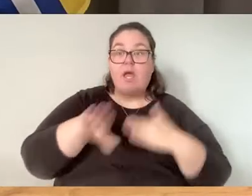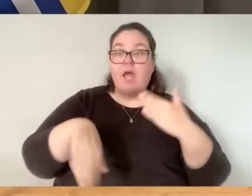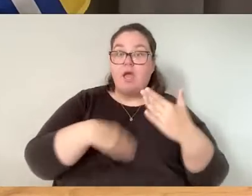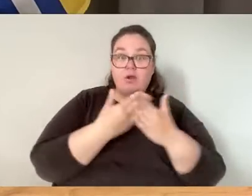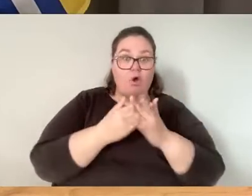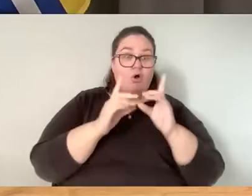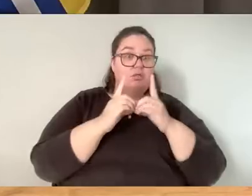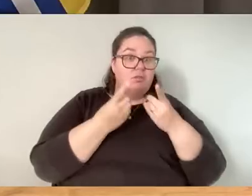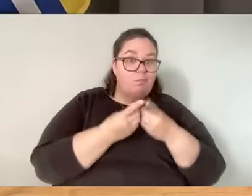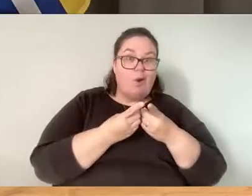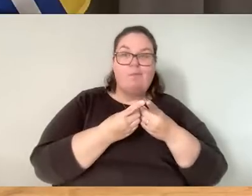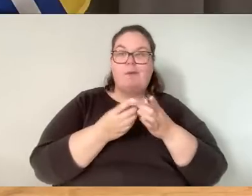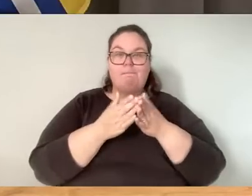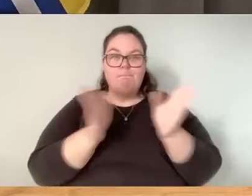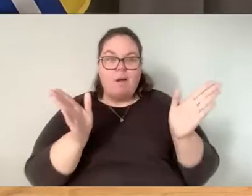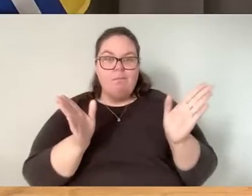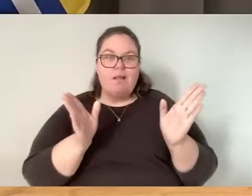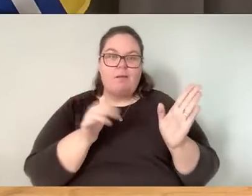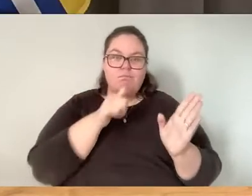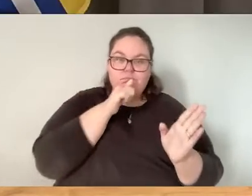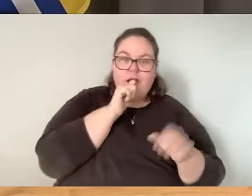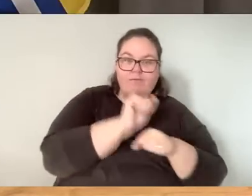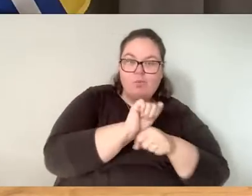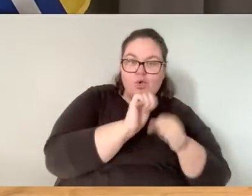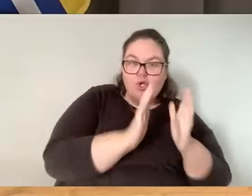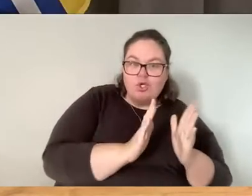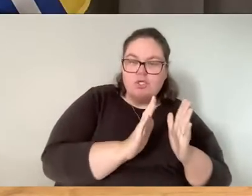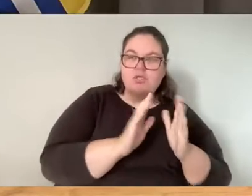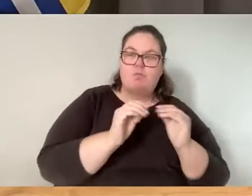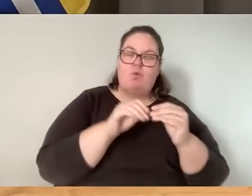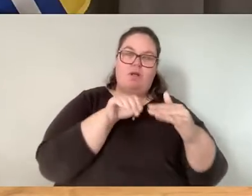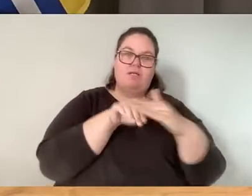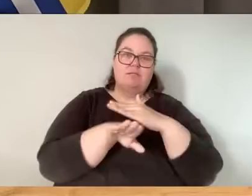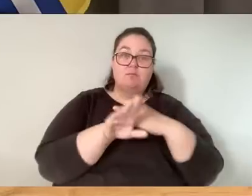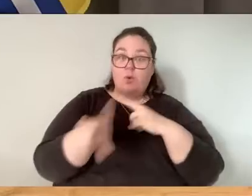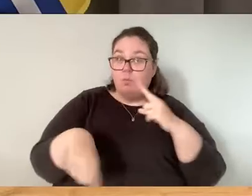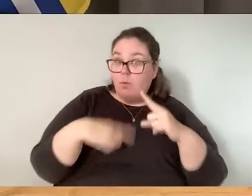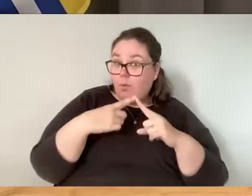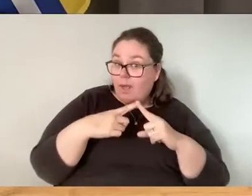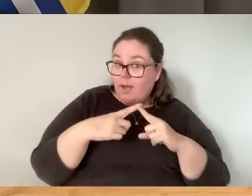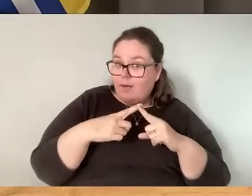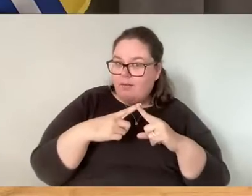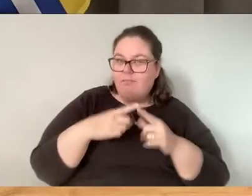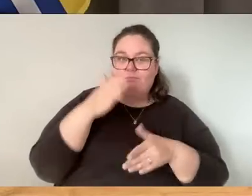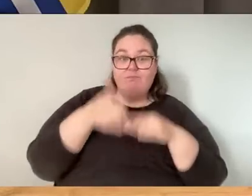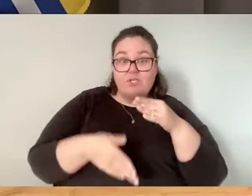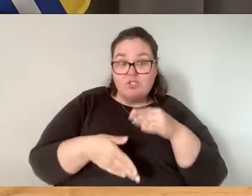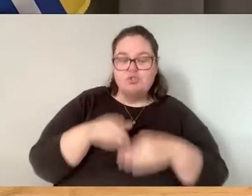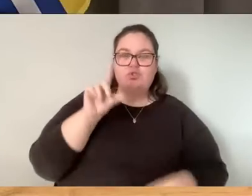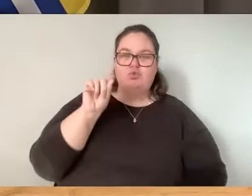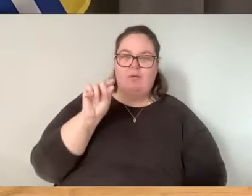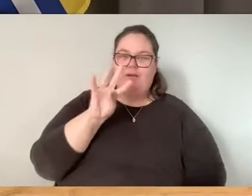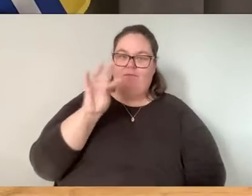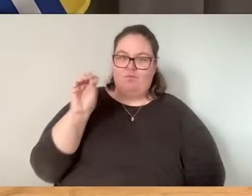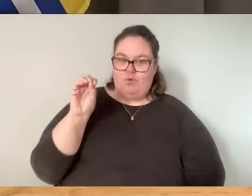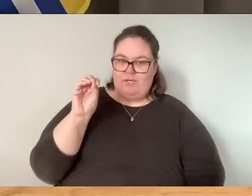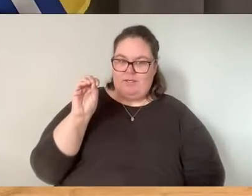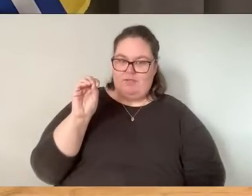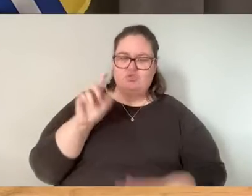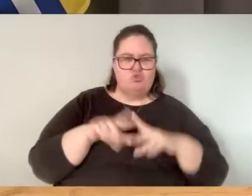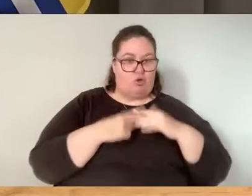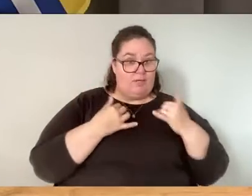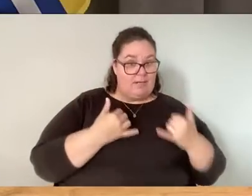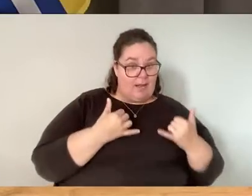goal of a more accessible New Brunswick by 2040. This plan, spanning the next 5